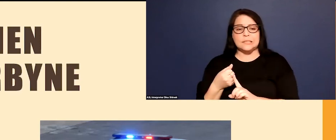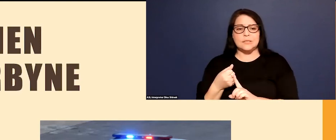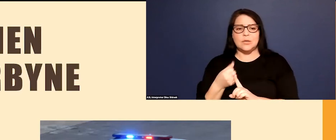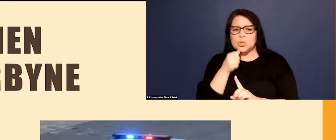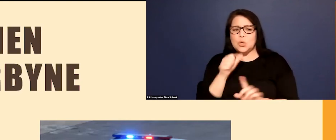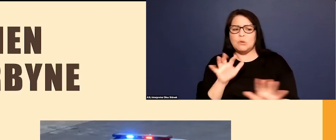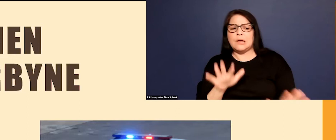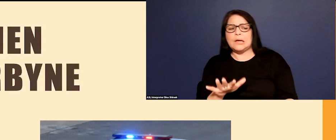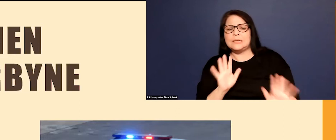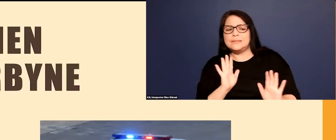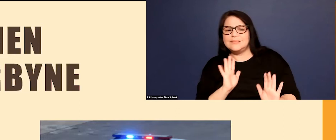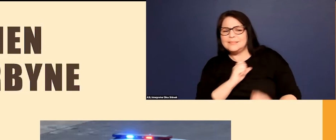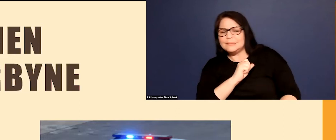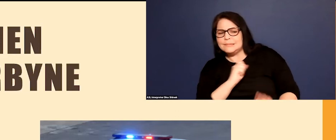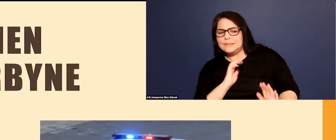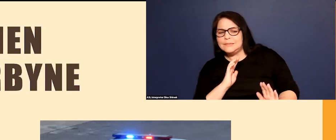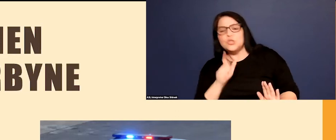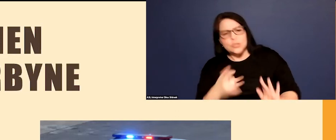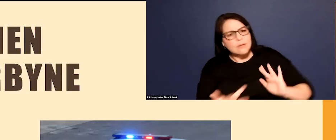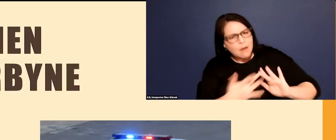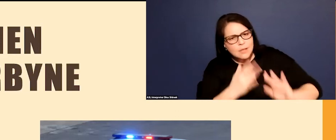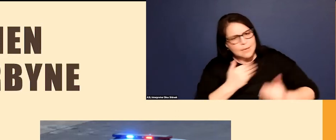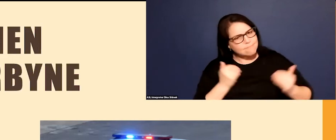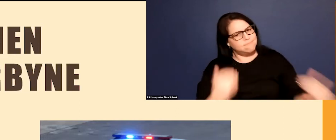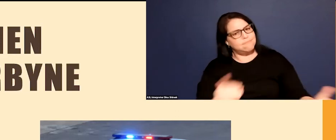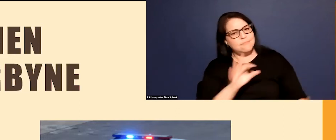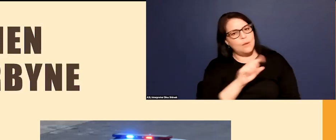hesitate to contact 911.